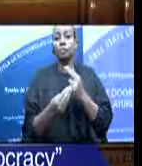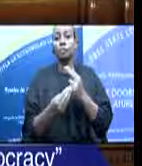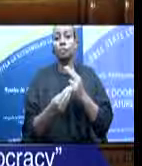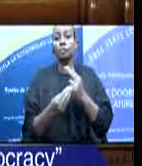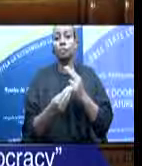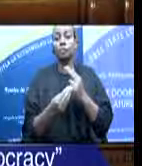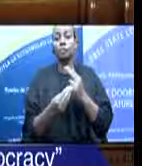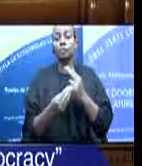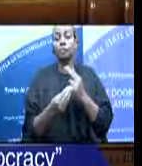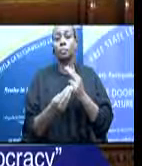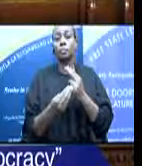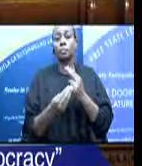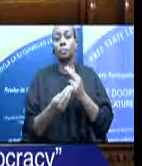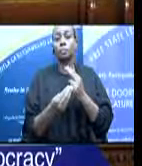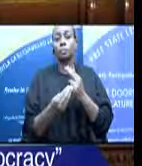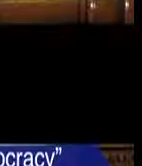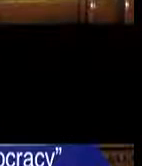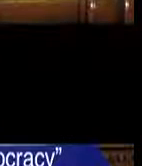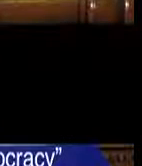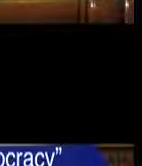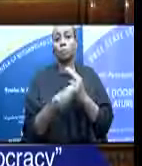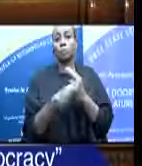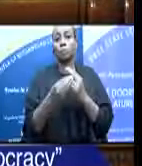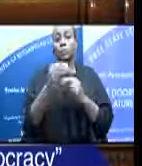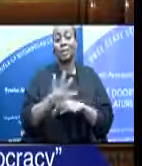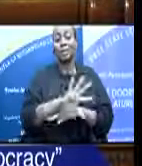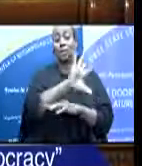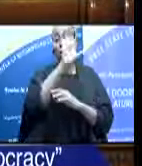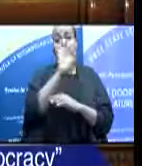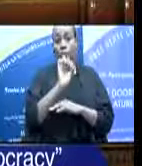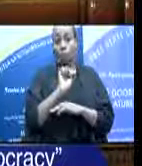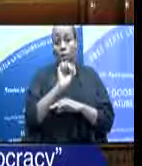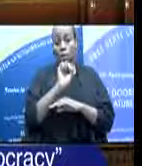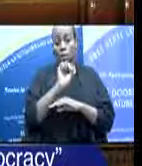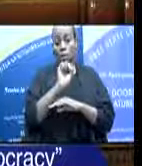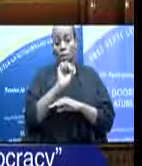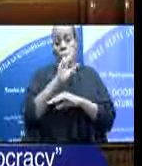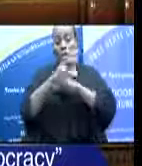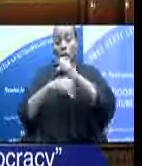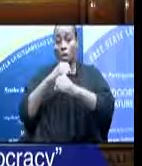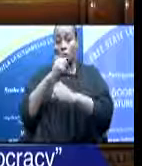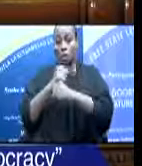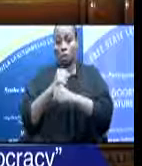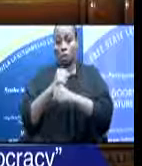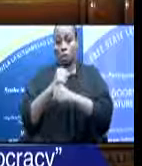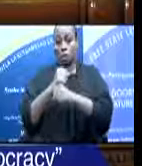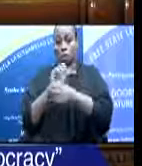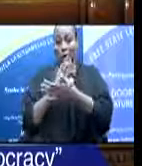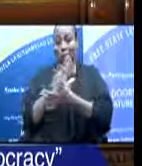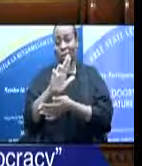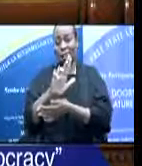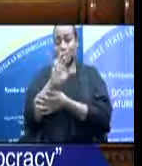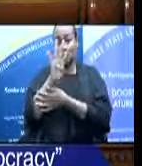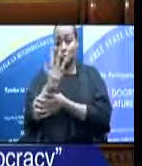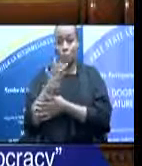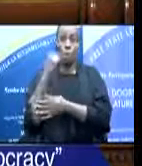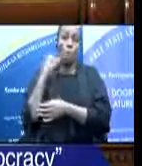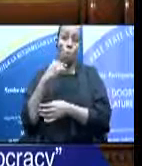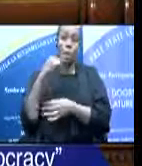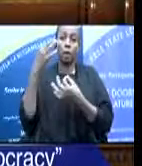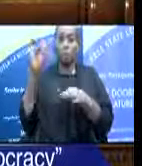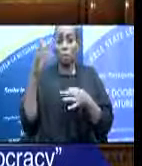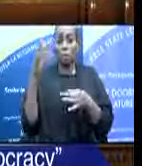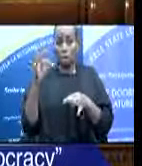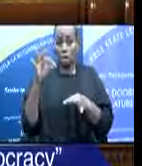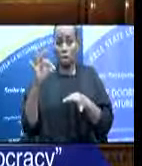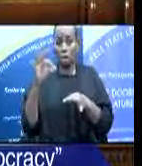Constitution of the Republic of South Africa 1996, the White Paper for the Transformation of Health